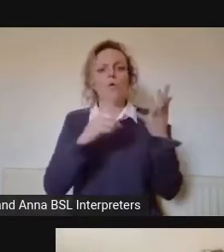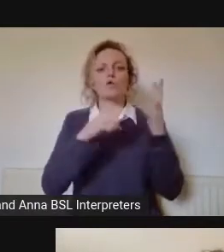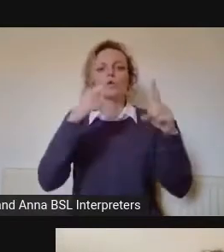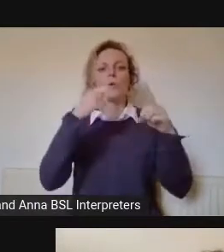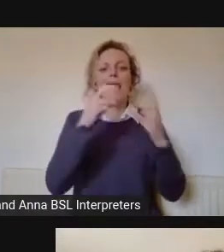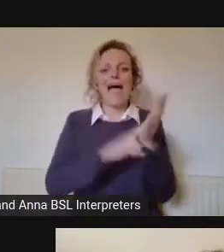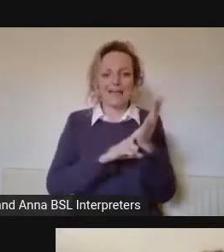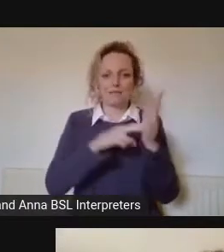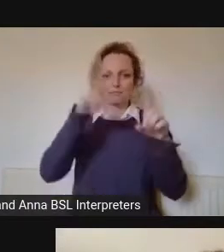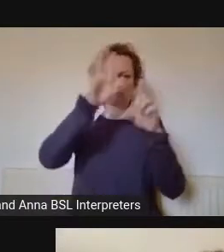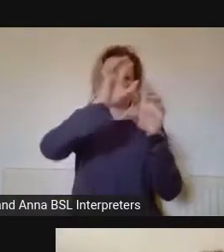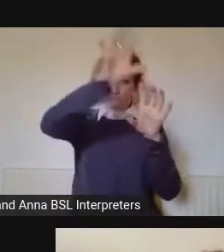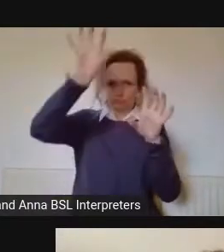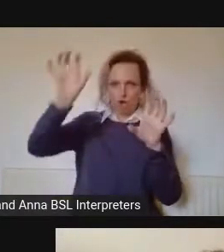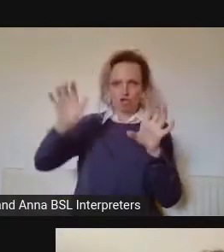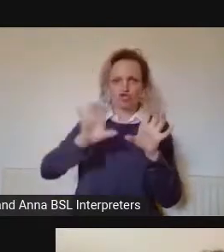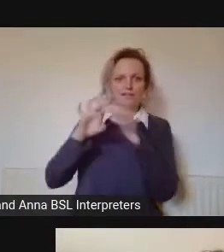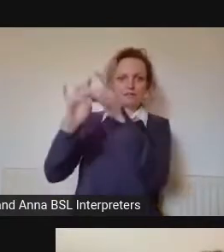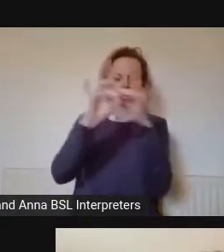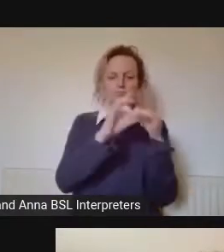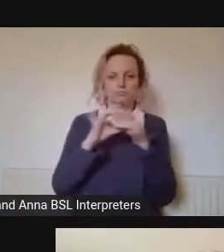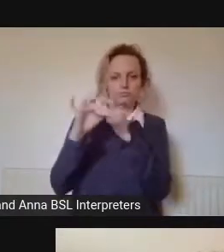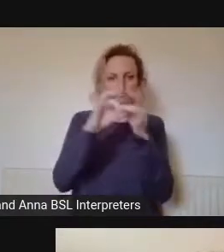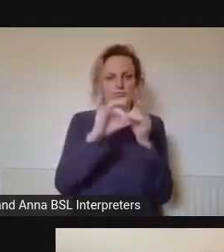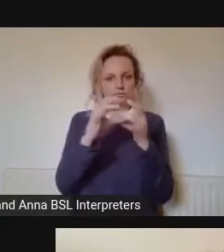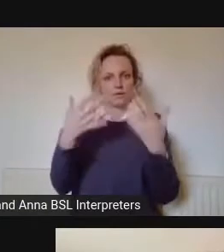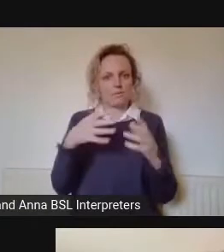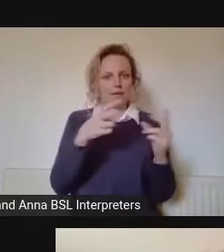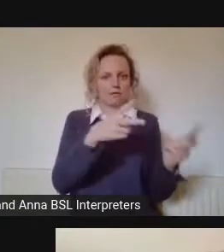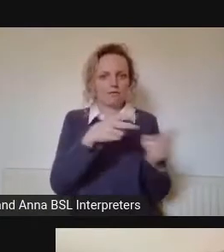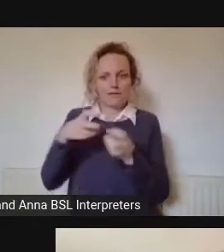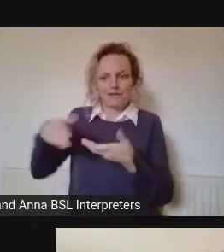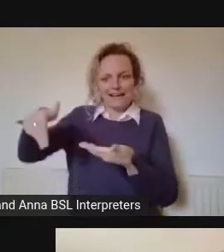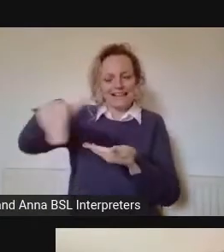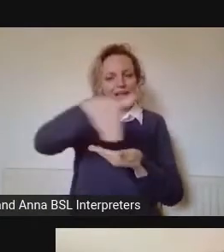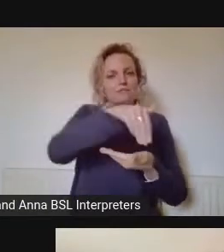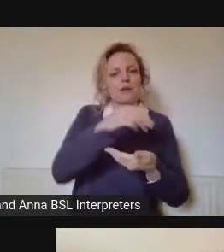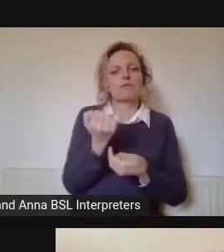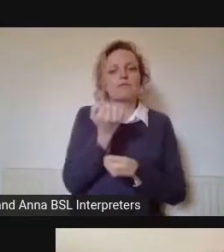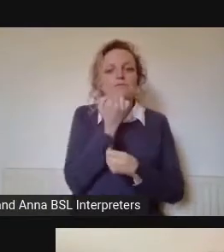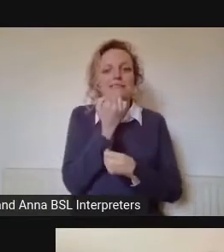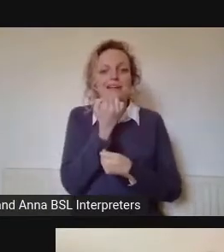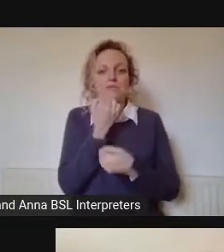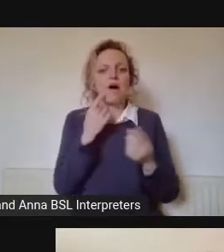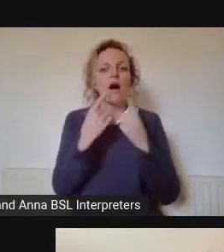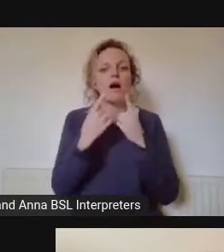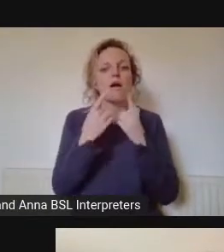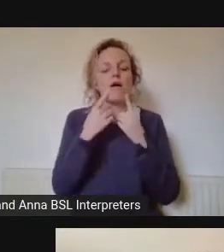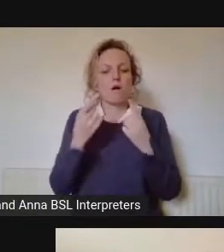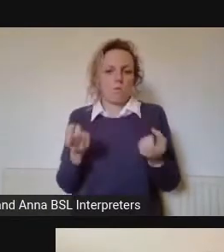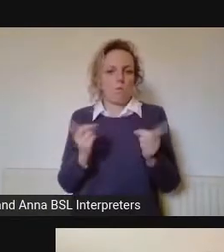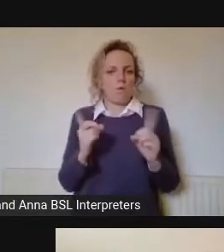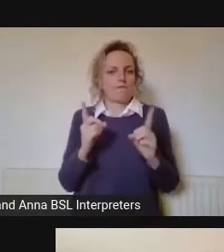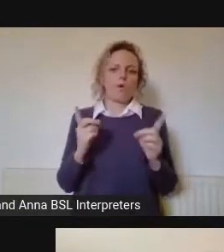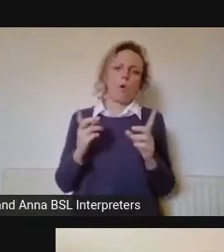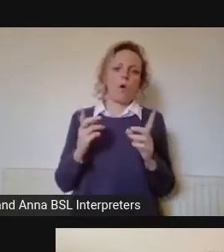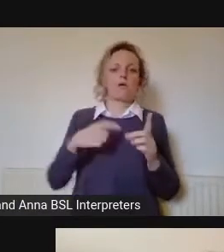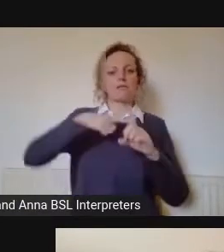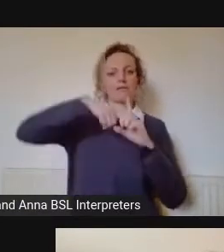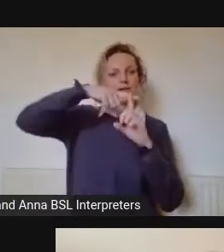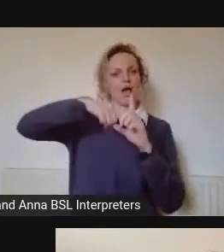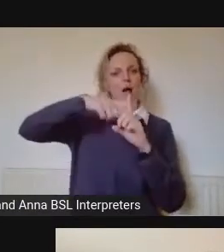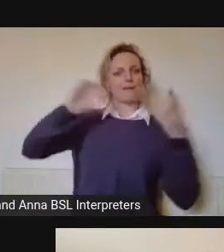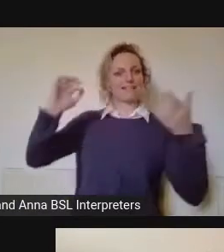other organizations have been pushing these data for climate action campaigns under the banner of the Data for Good movement, and